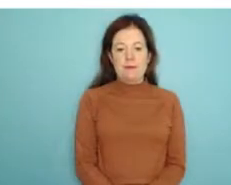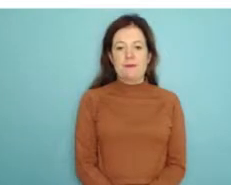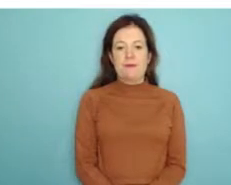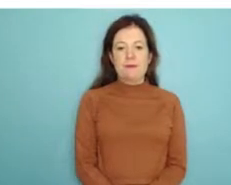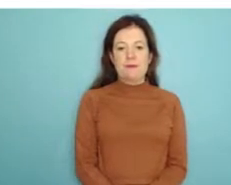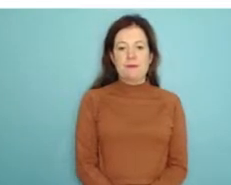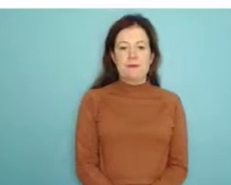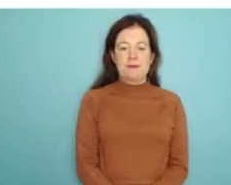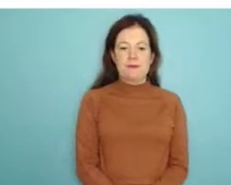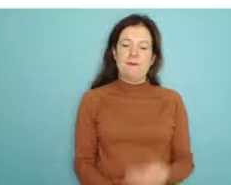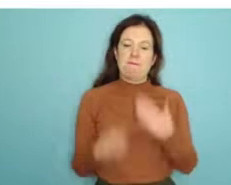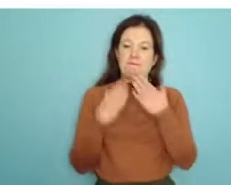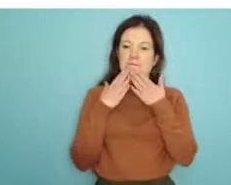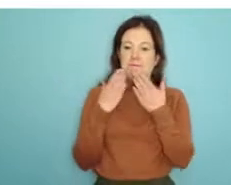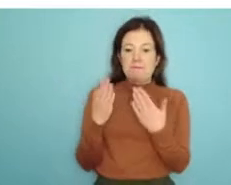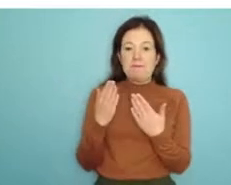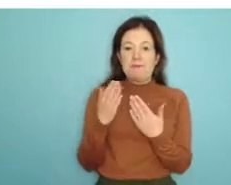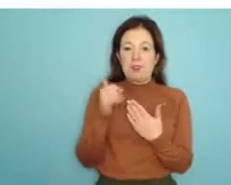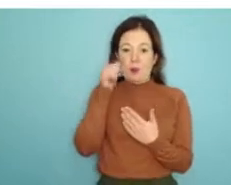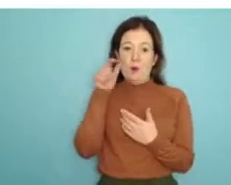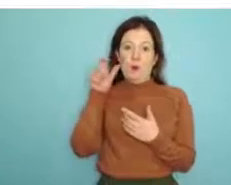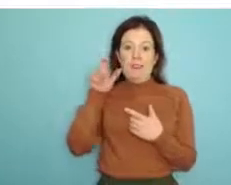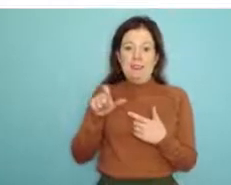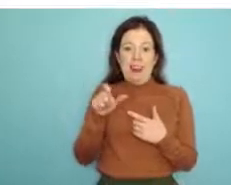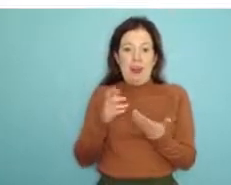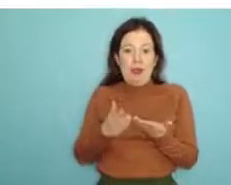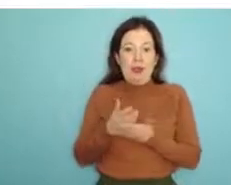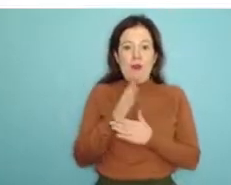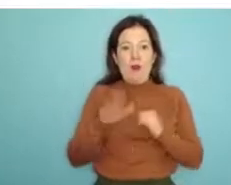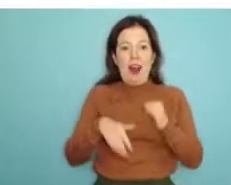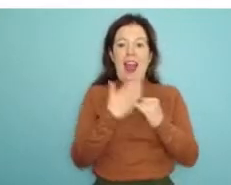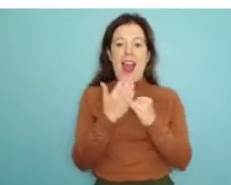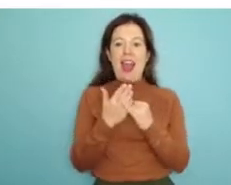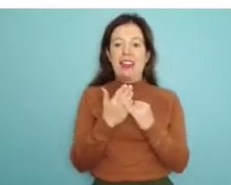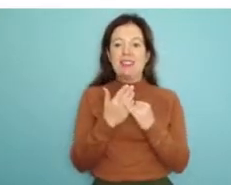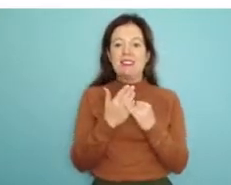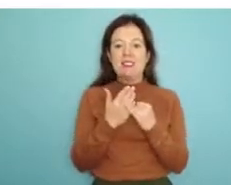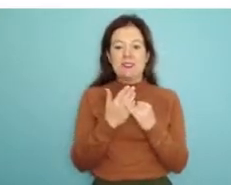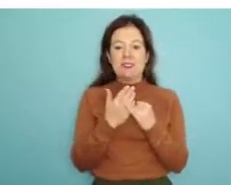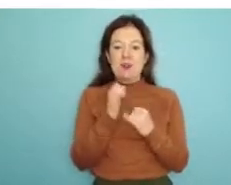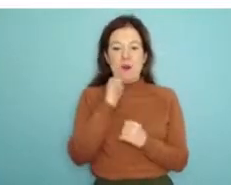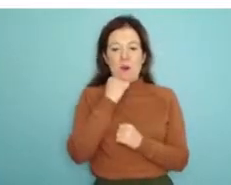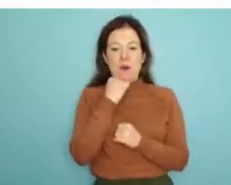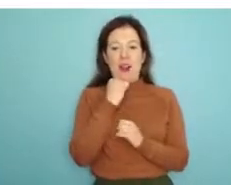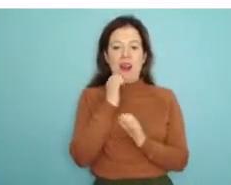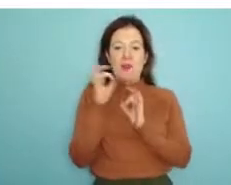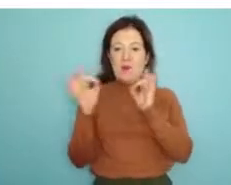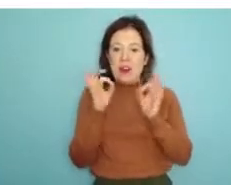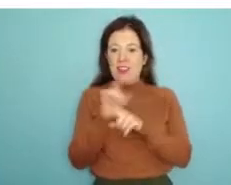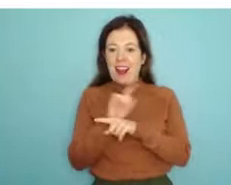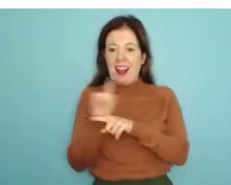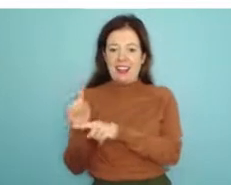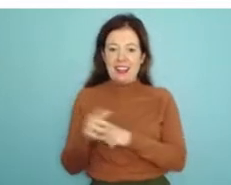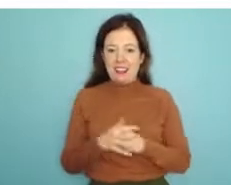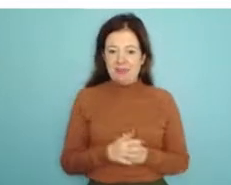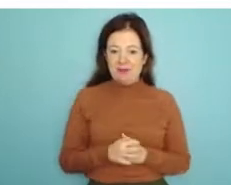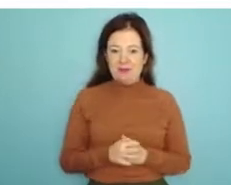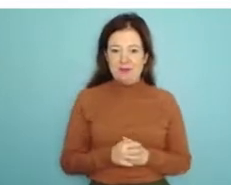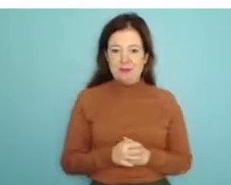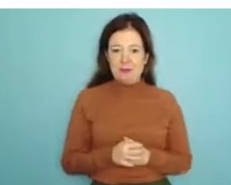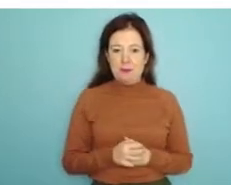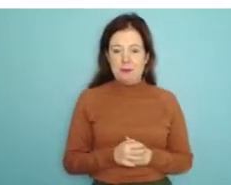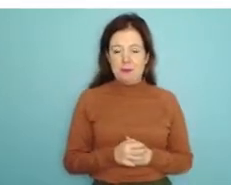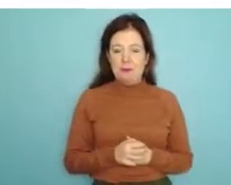and I know that you're able to stay for the rest of the session, so we can have some questions as well. But I suppose what I heard